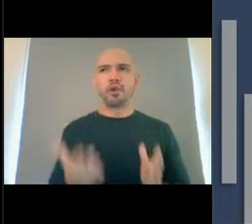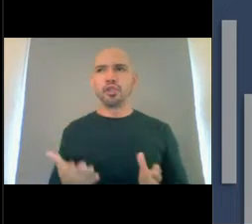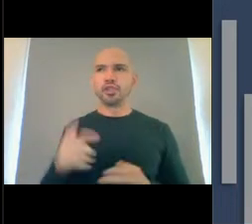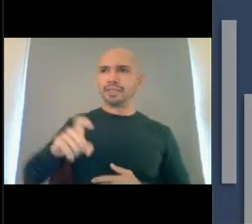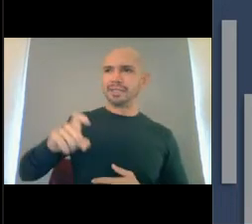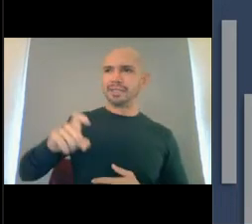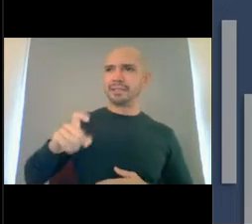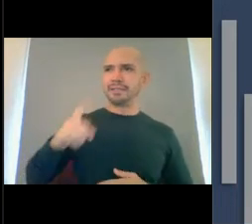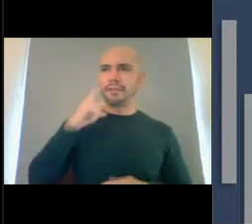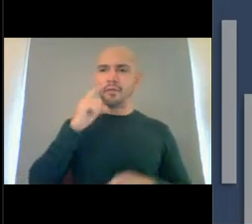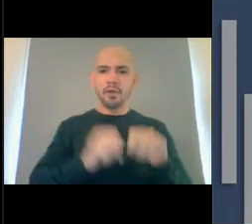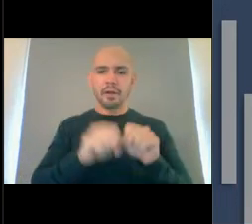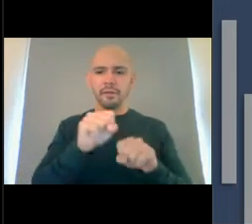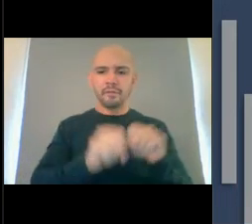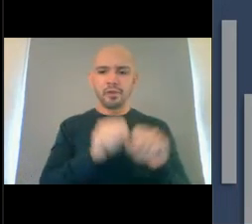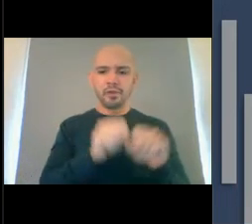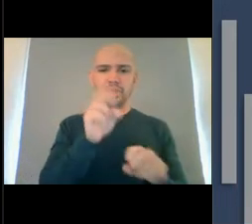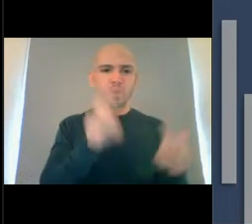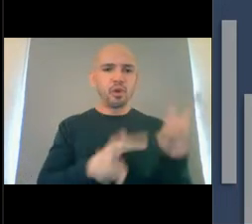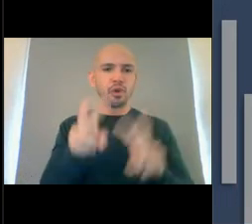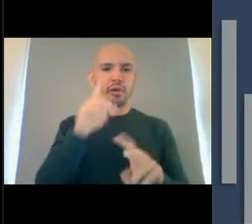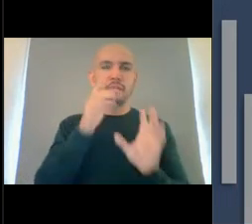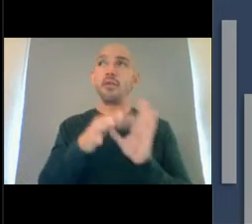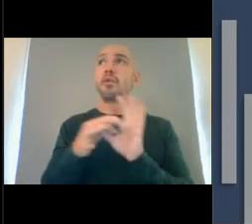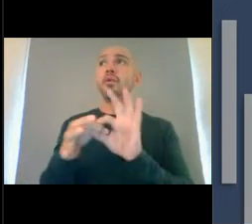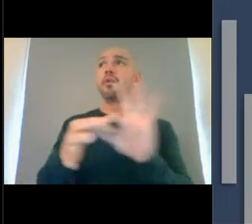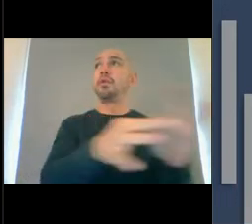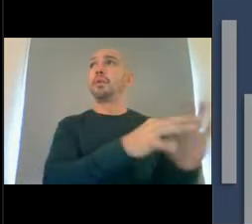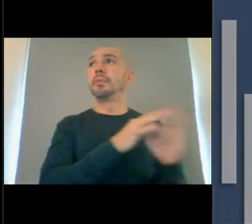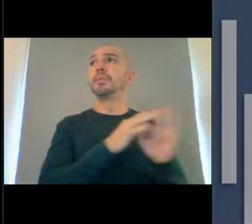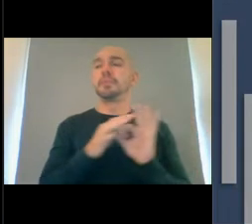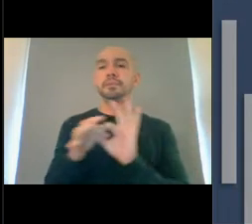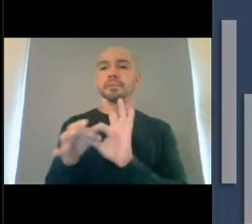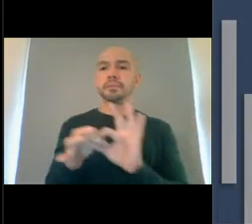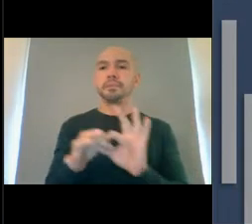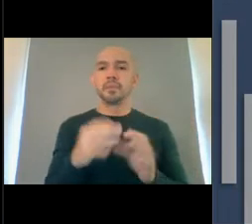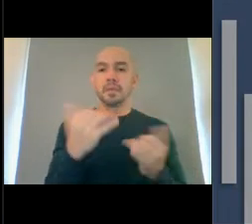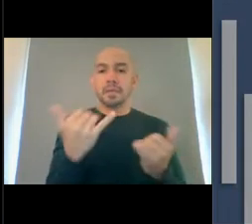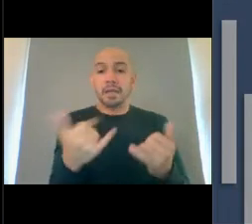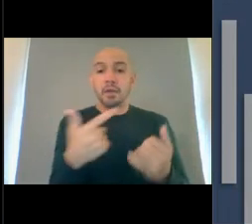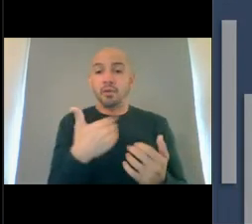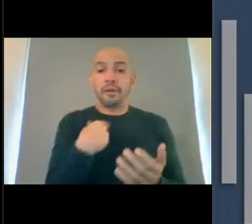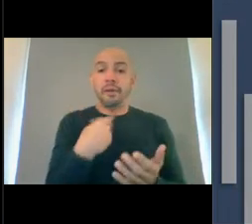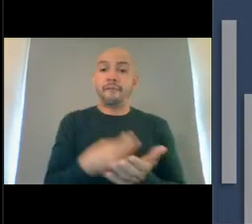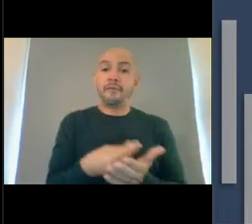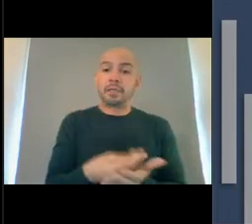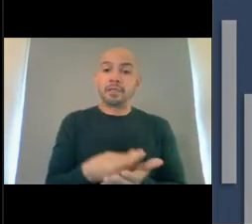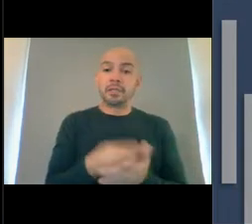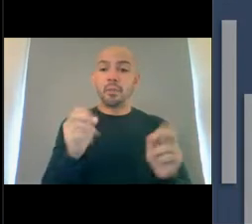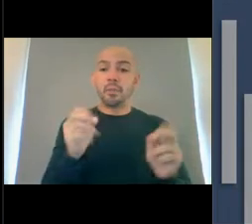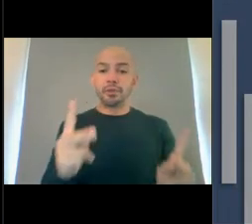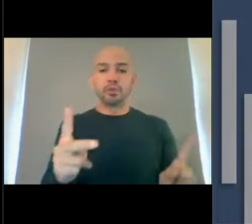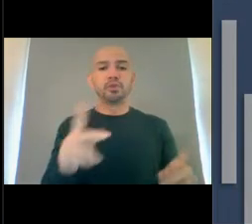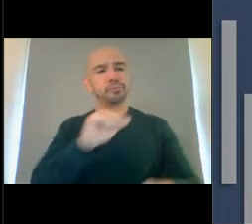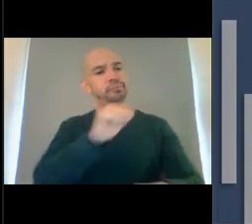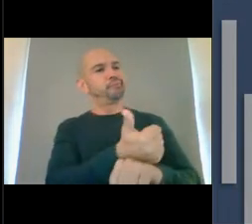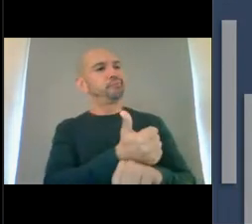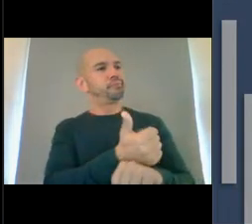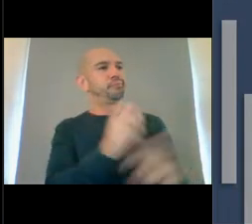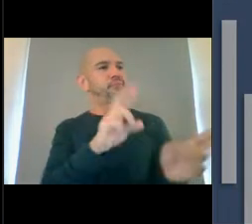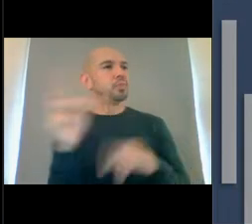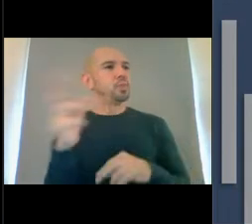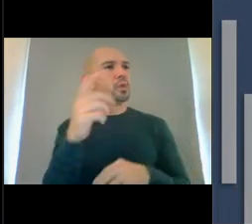is going to be looking at coordinating all of this as there are now funding opportunities to line up with both